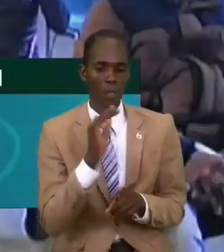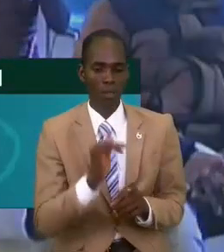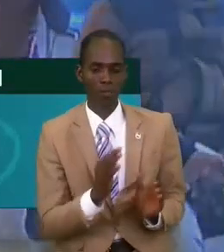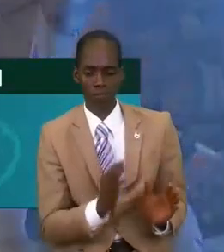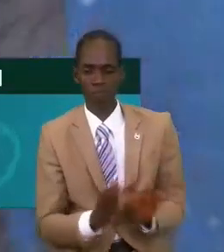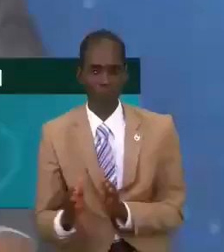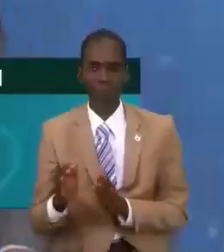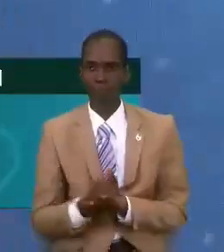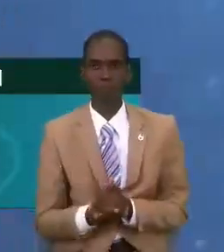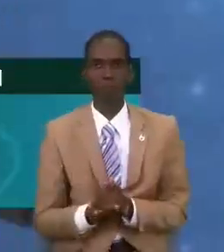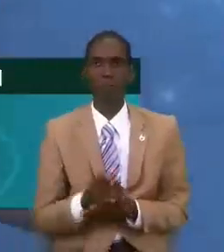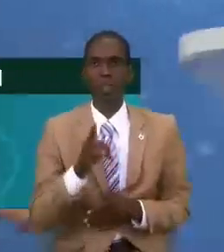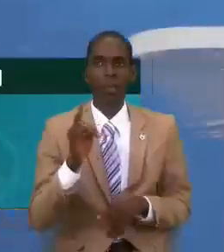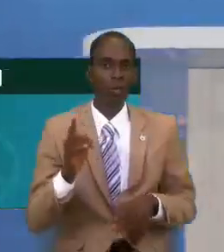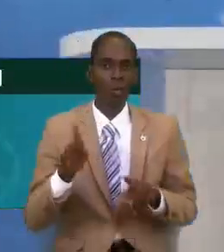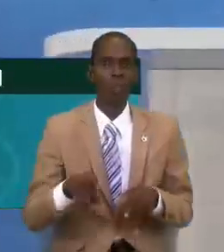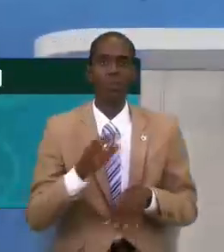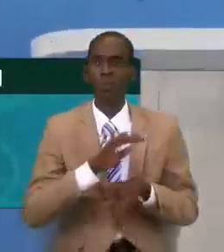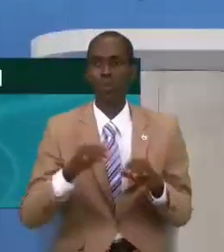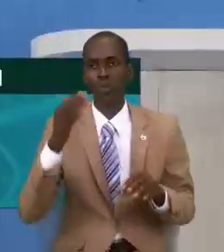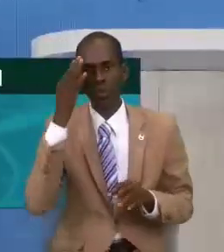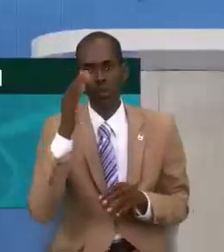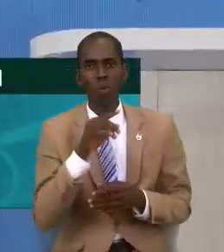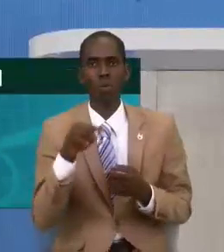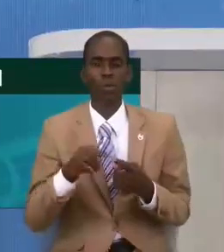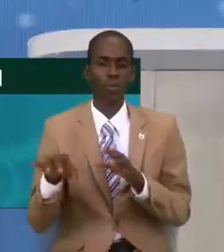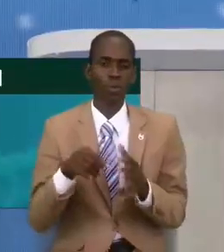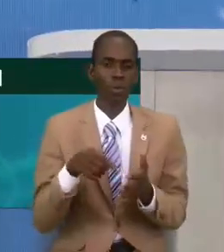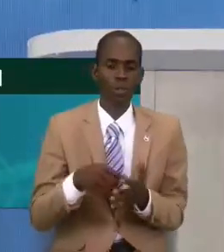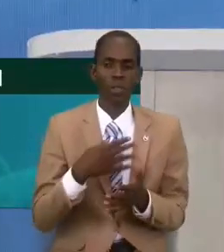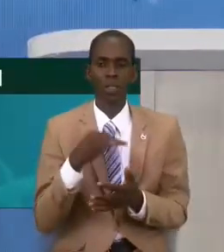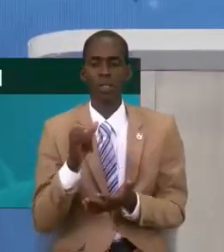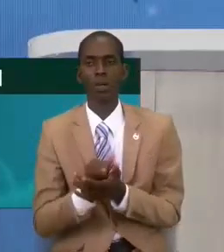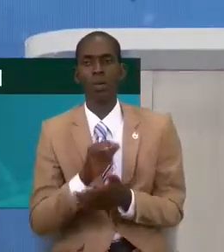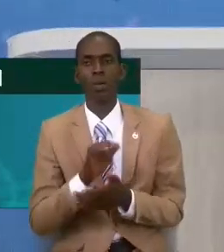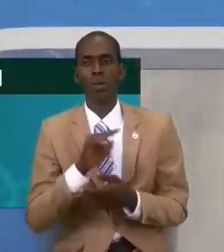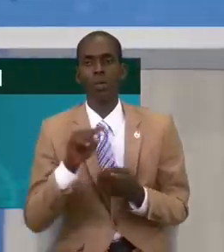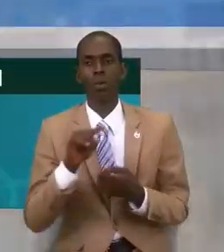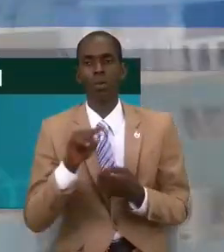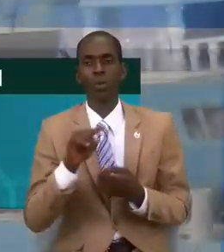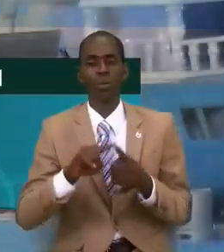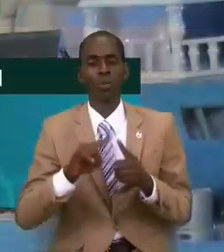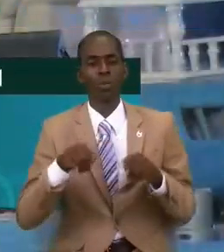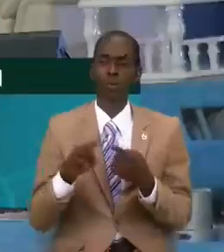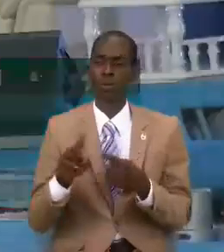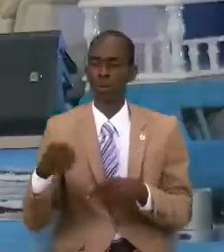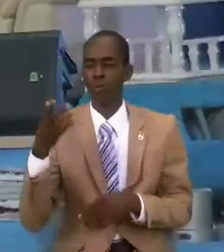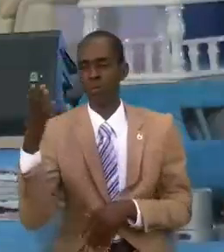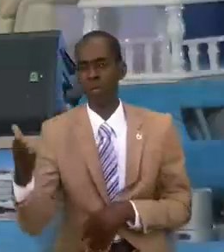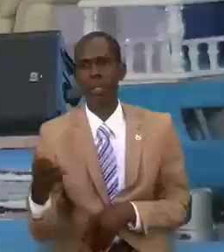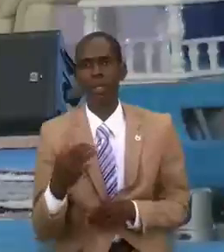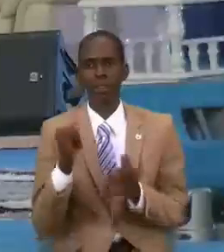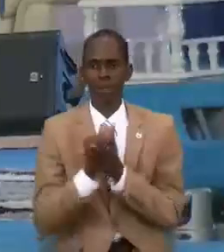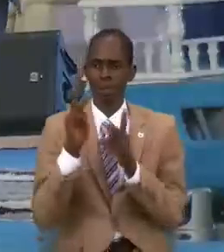to pick that, when to go there and when to come here. How does he say it's in Christ? When the Lord says that